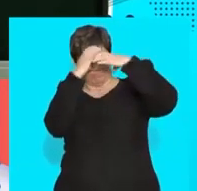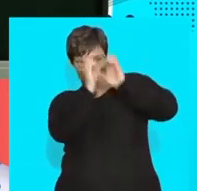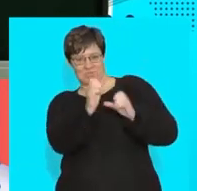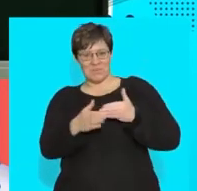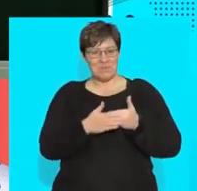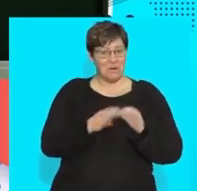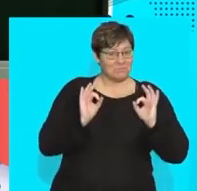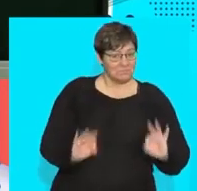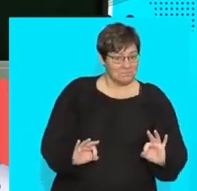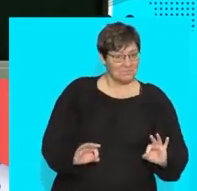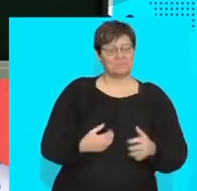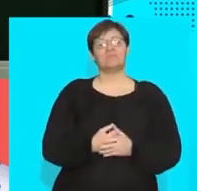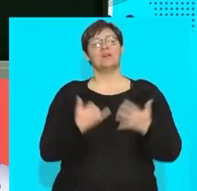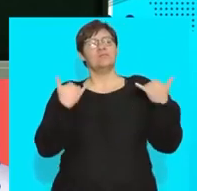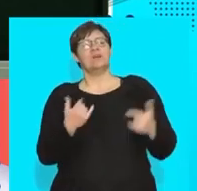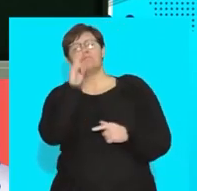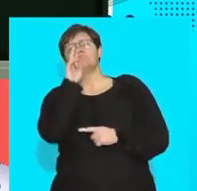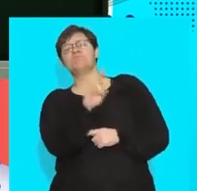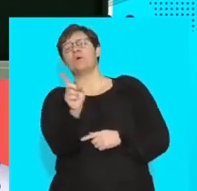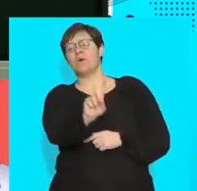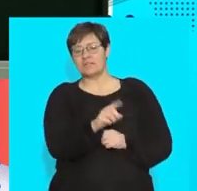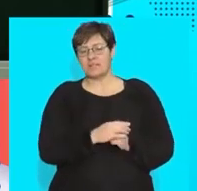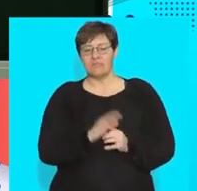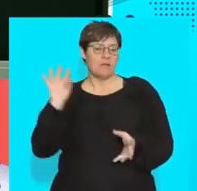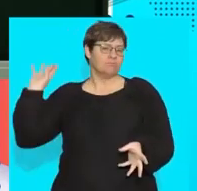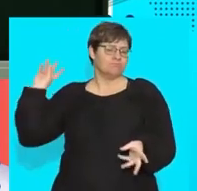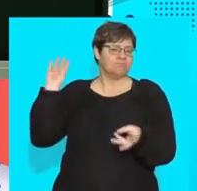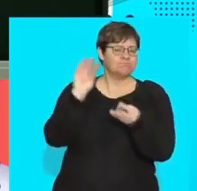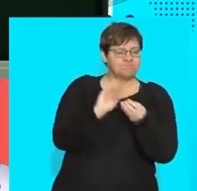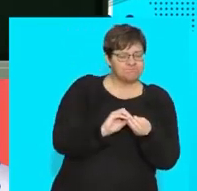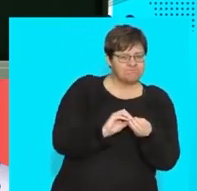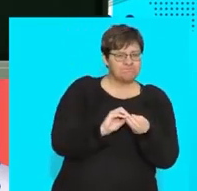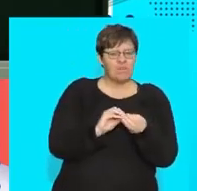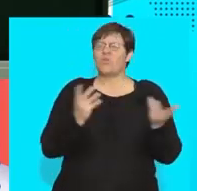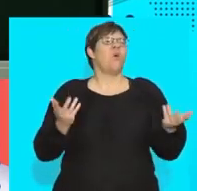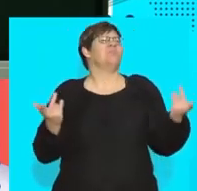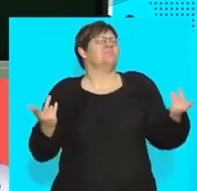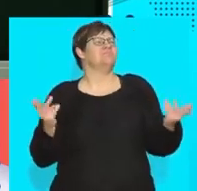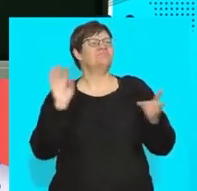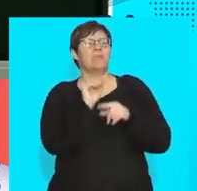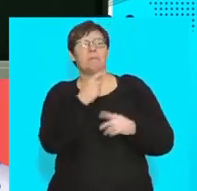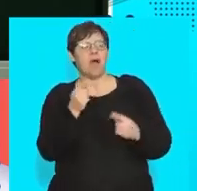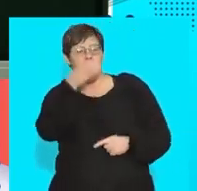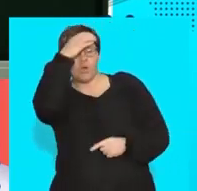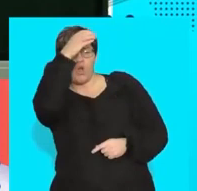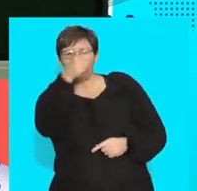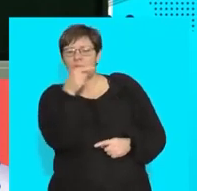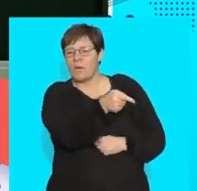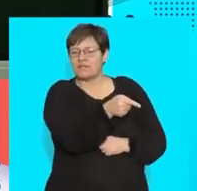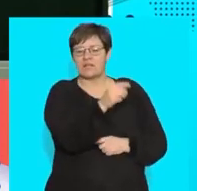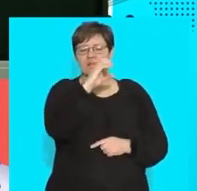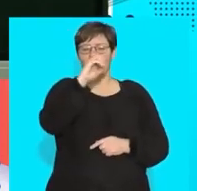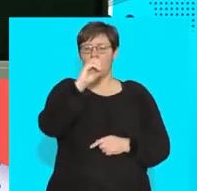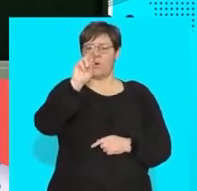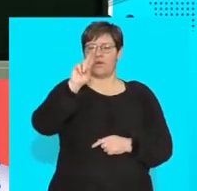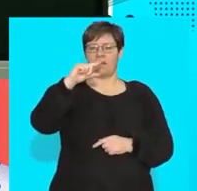can concentrate a lot more. What are we looking at today? We're recapping this whole, we look at this concept, right,